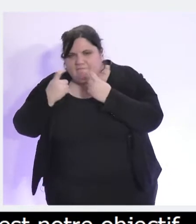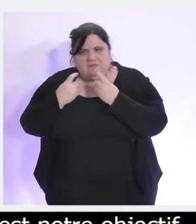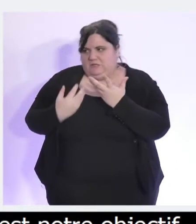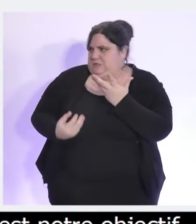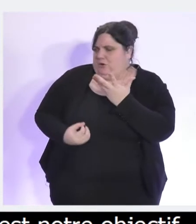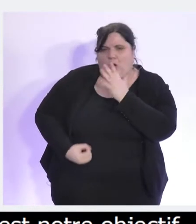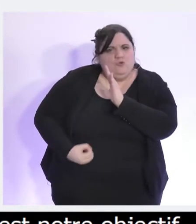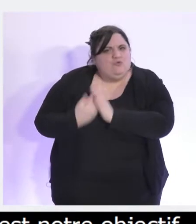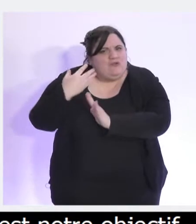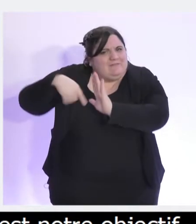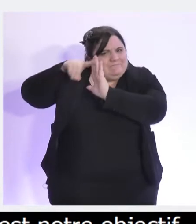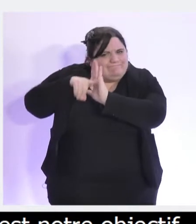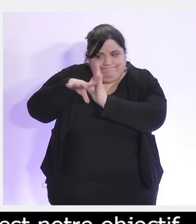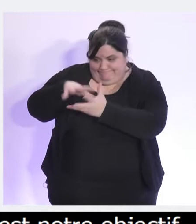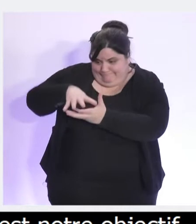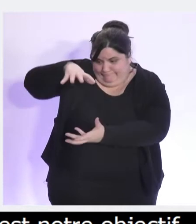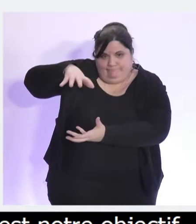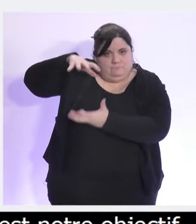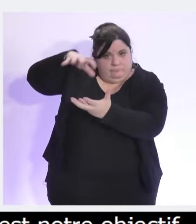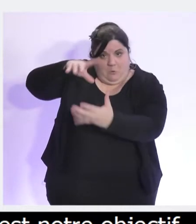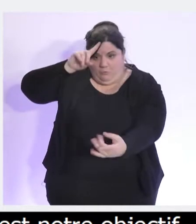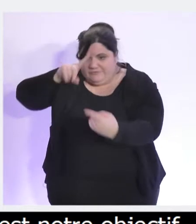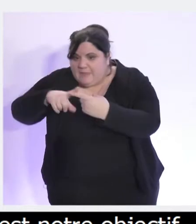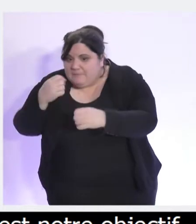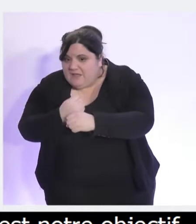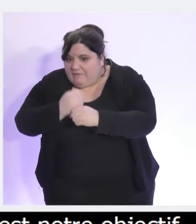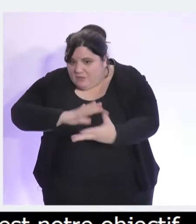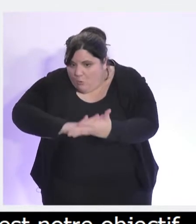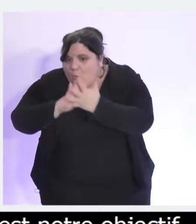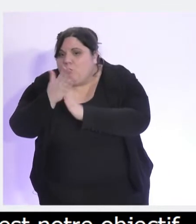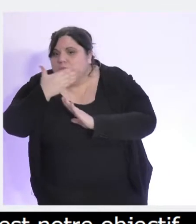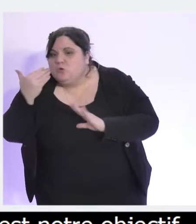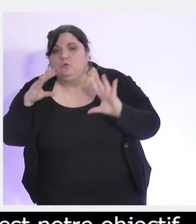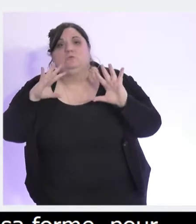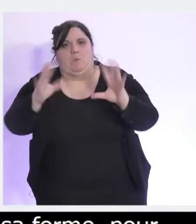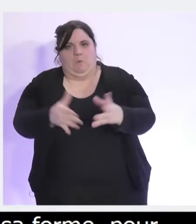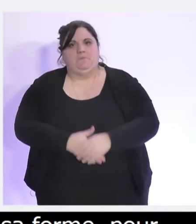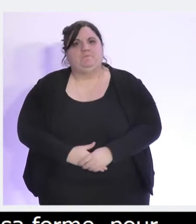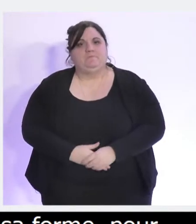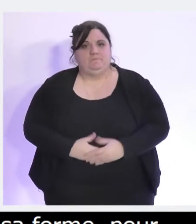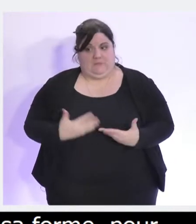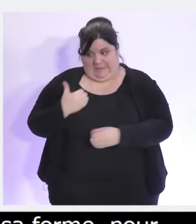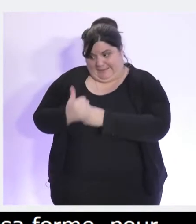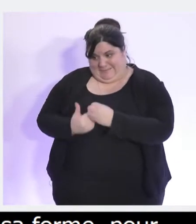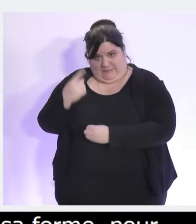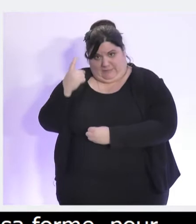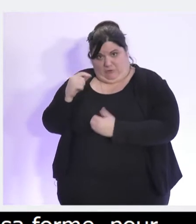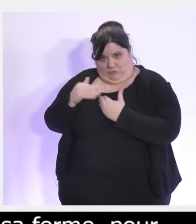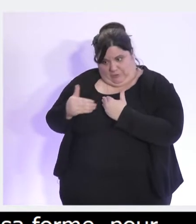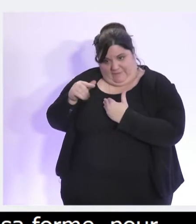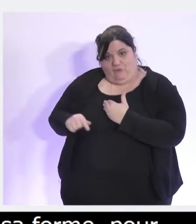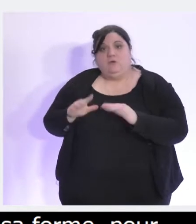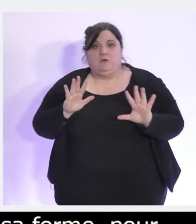on member states to establish targets for increasing the employment rate of persons with disabilities by